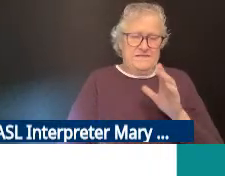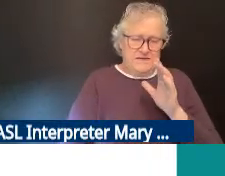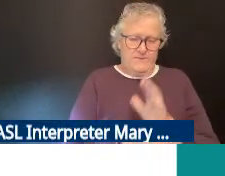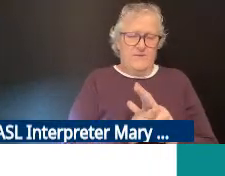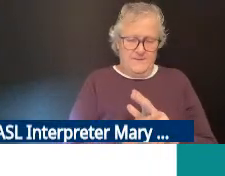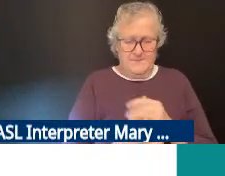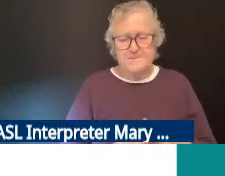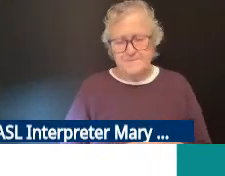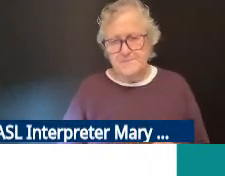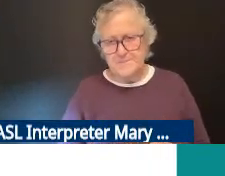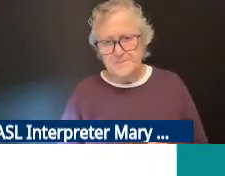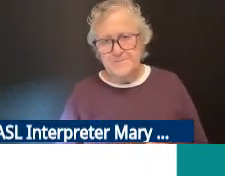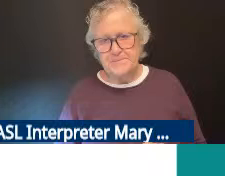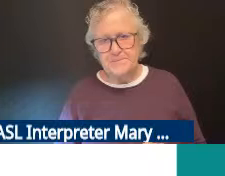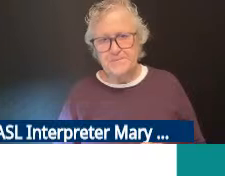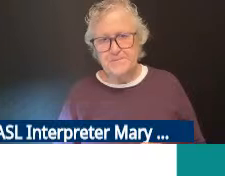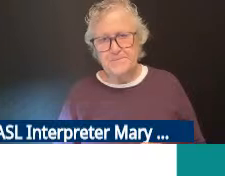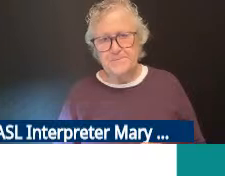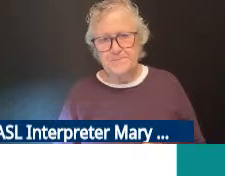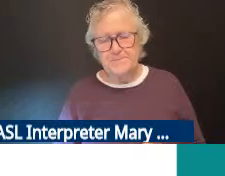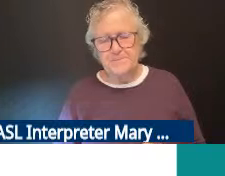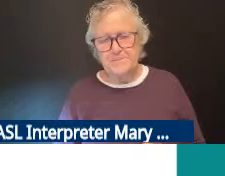design options.